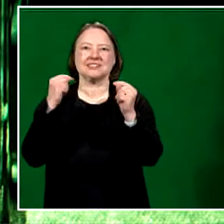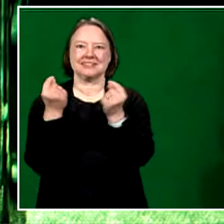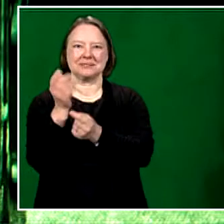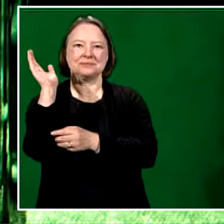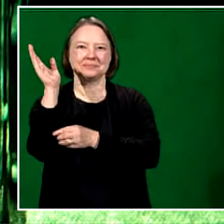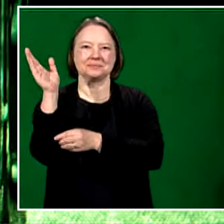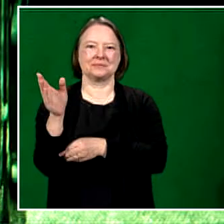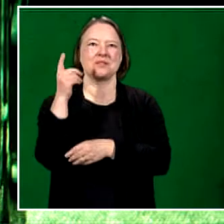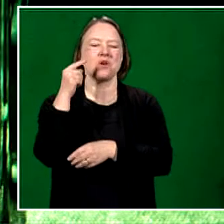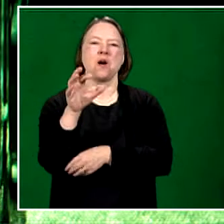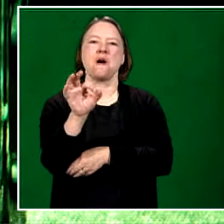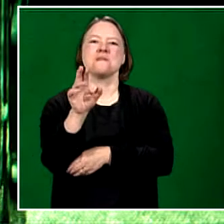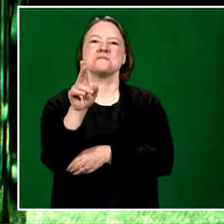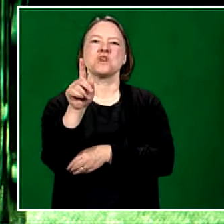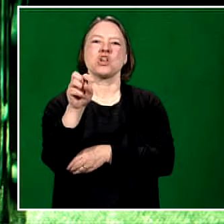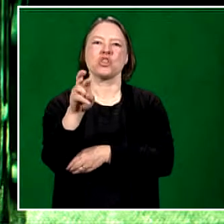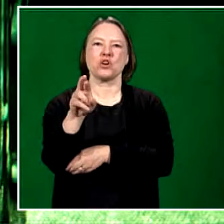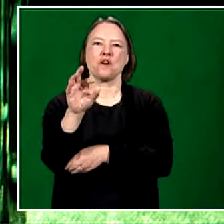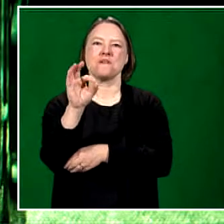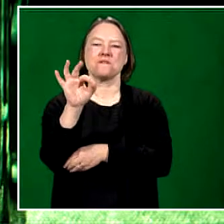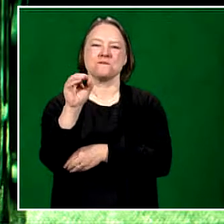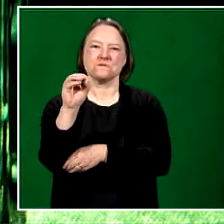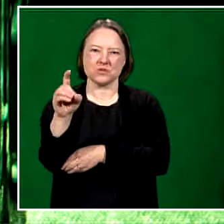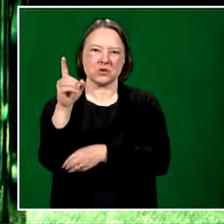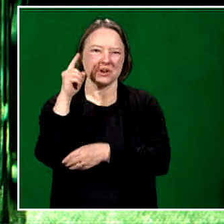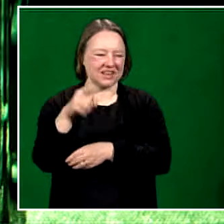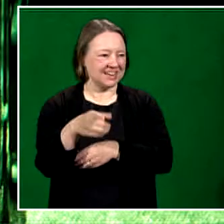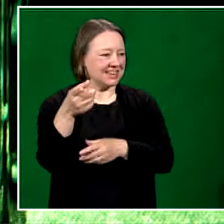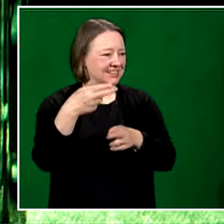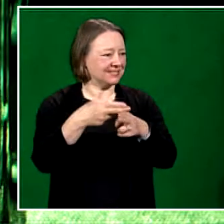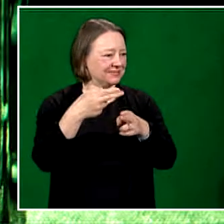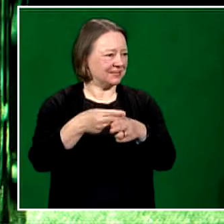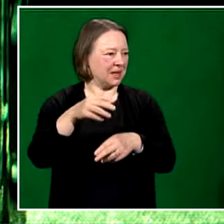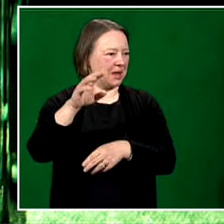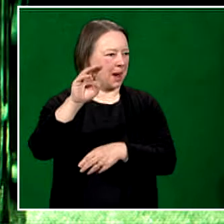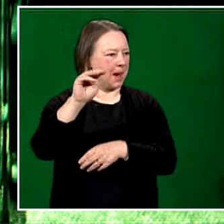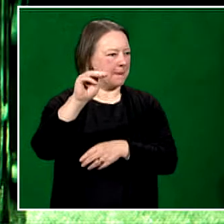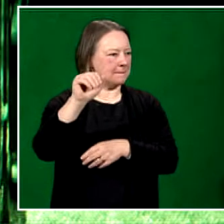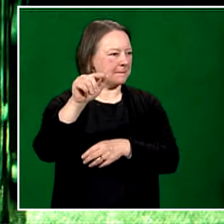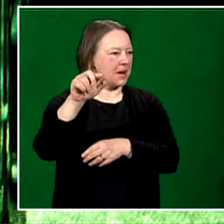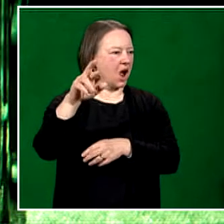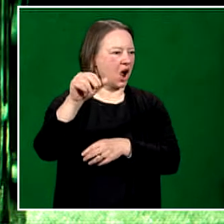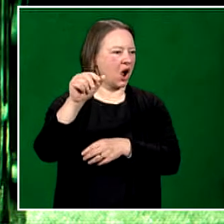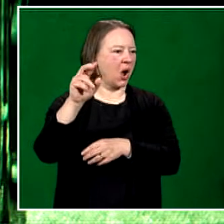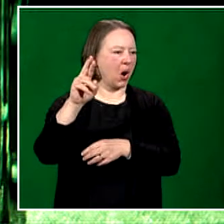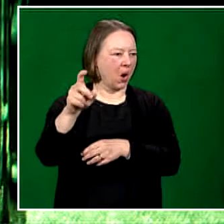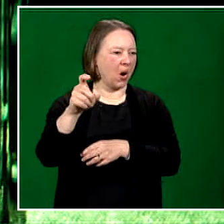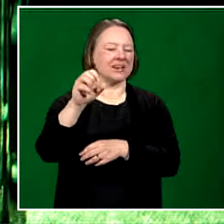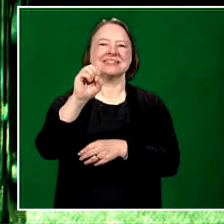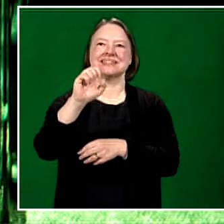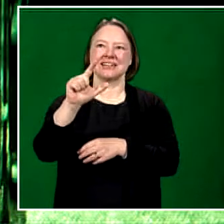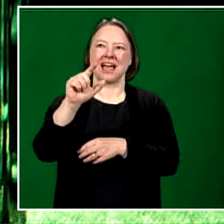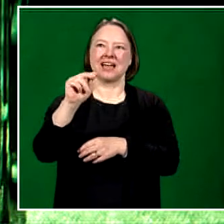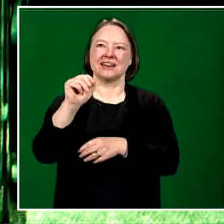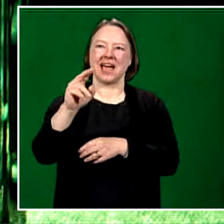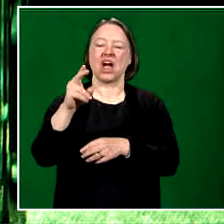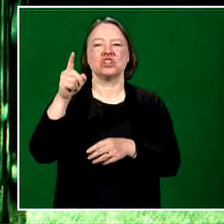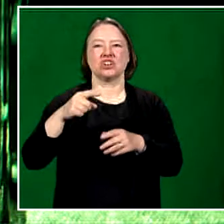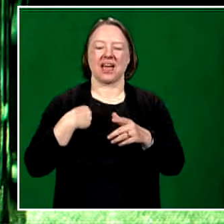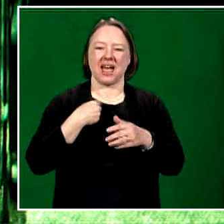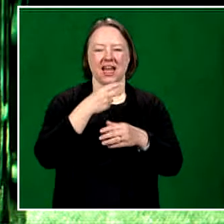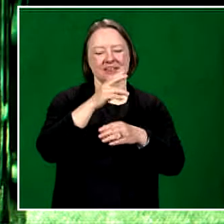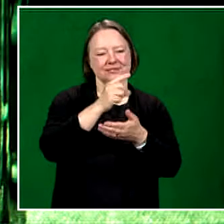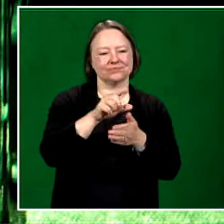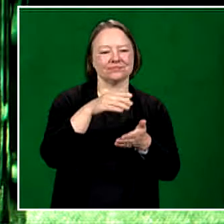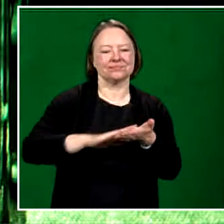is Margot Selnow, hailing from the United States and fresh off earning her undergraduate degree in